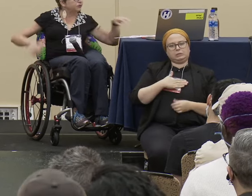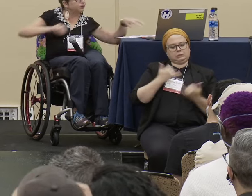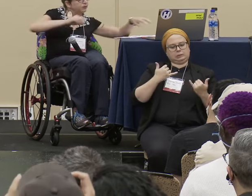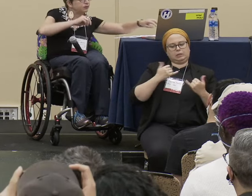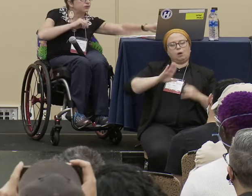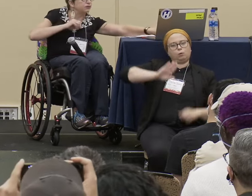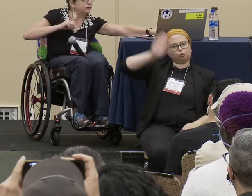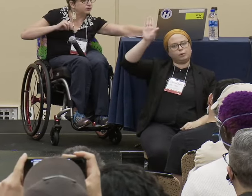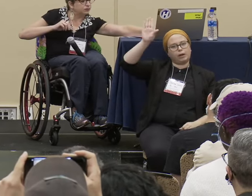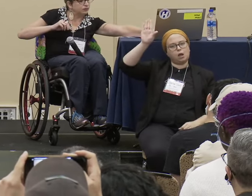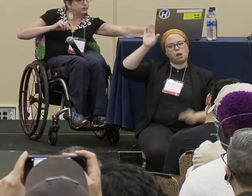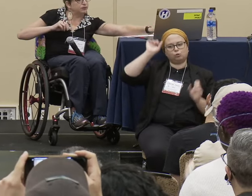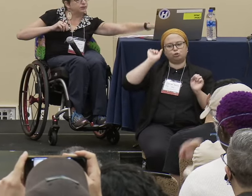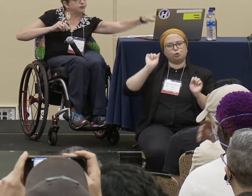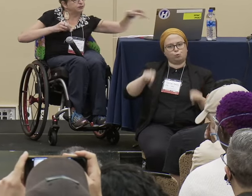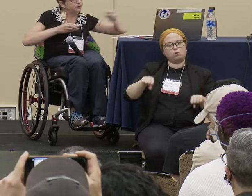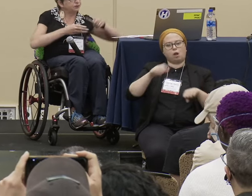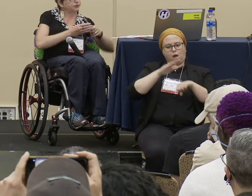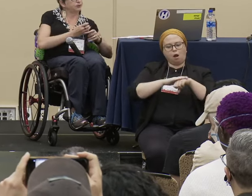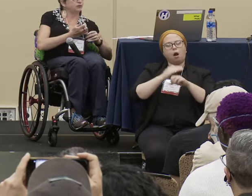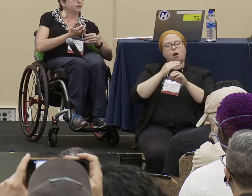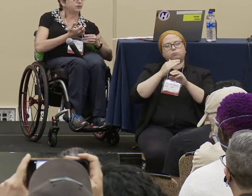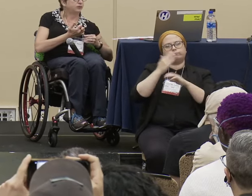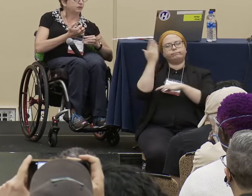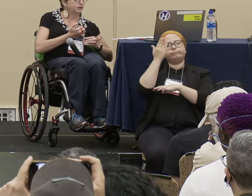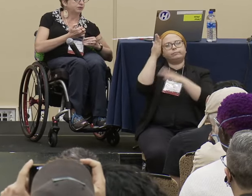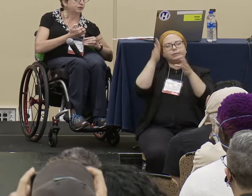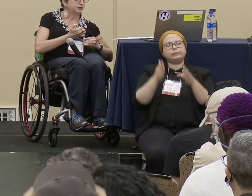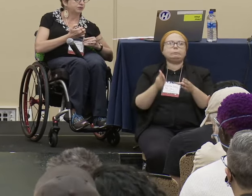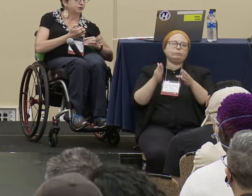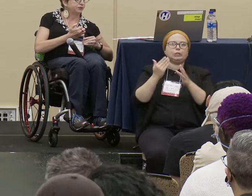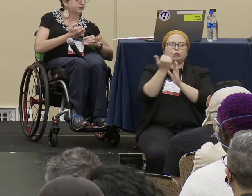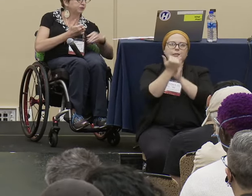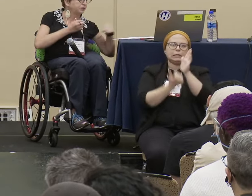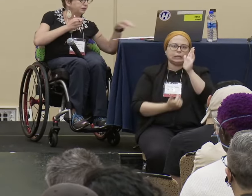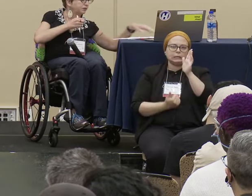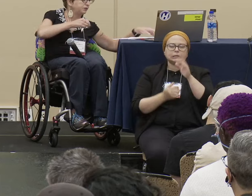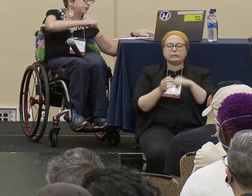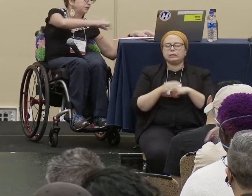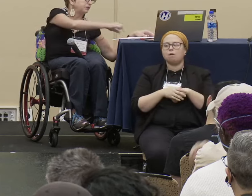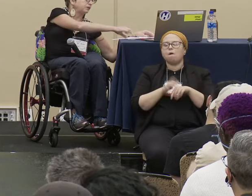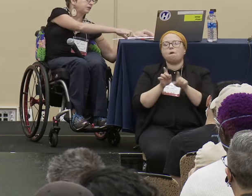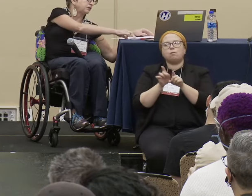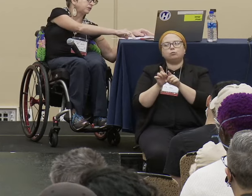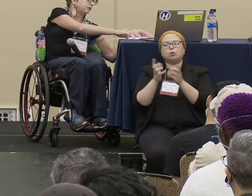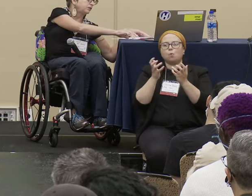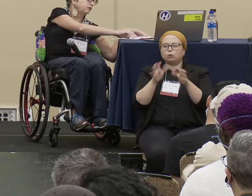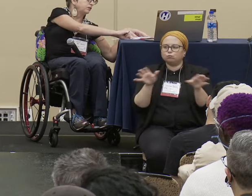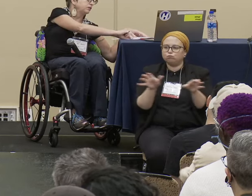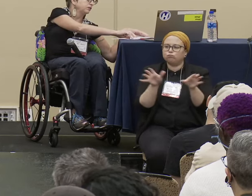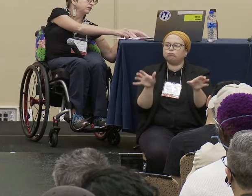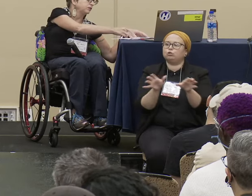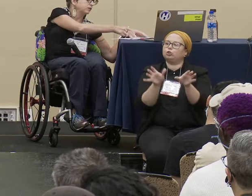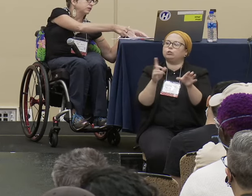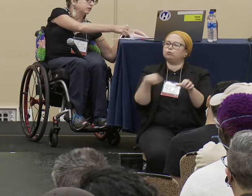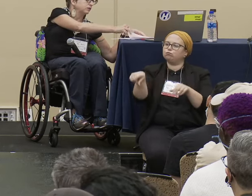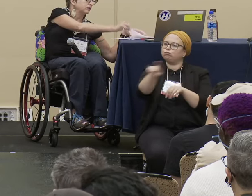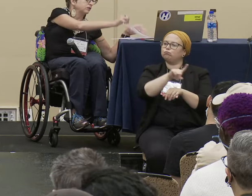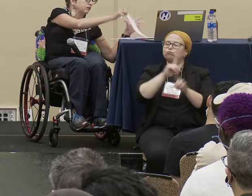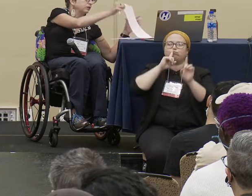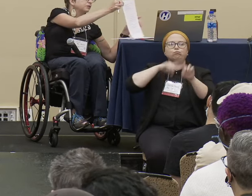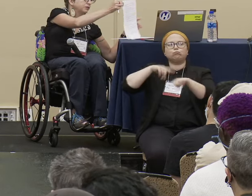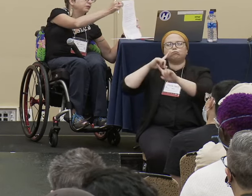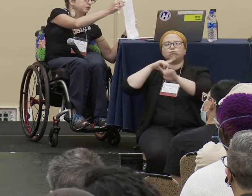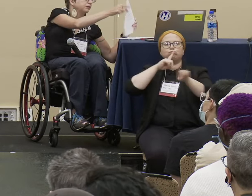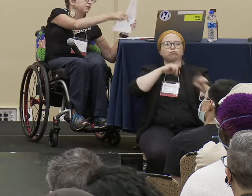can get on the speakers list. I also, again, want to encourage participants to respond to one another. This is